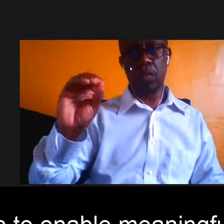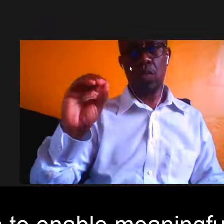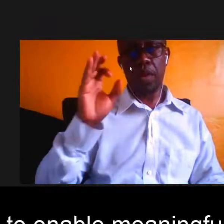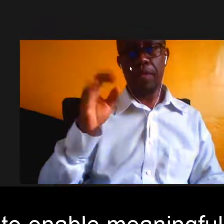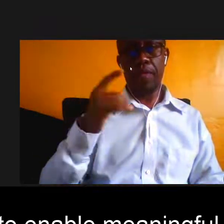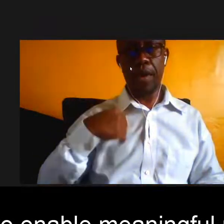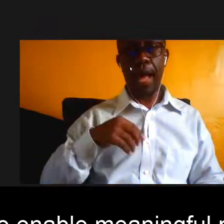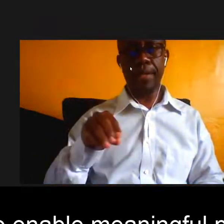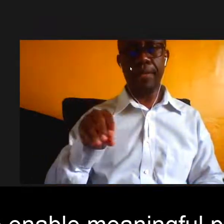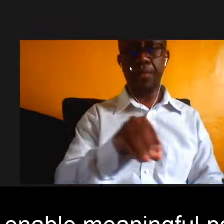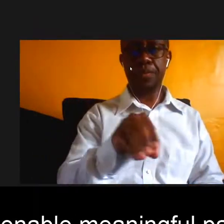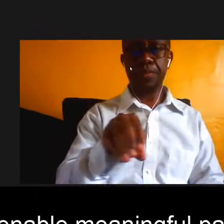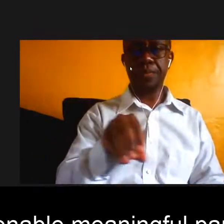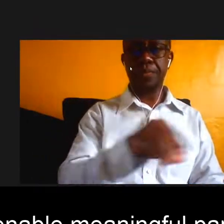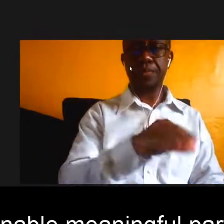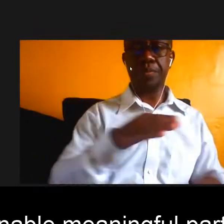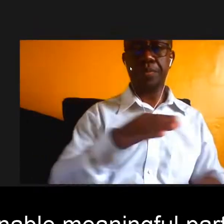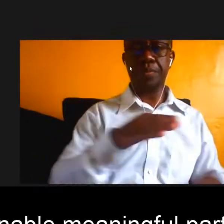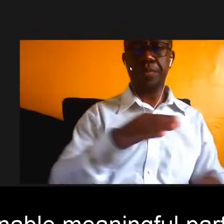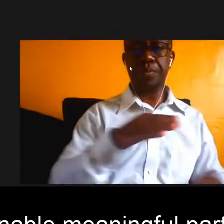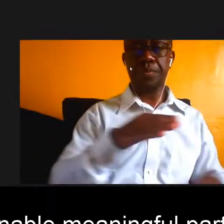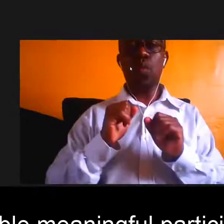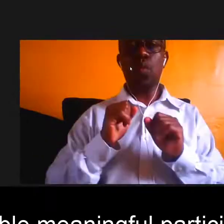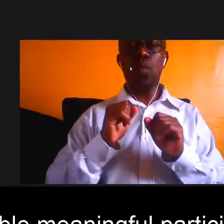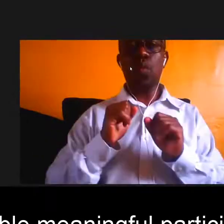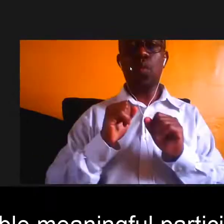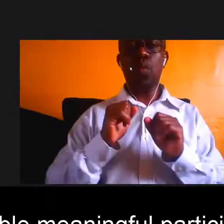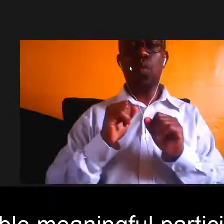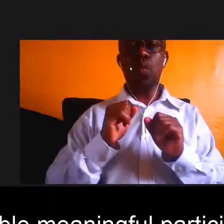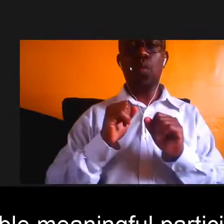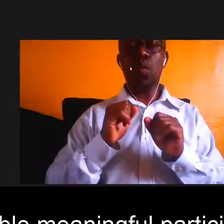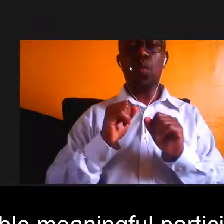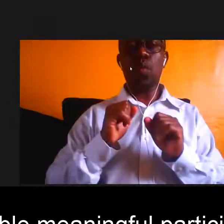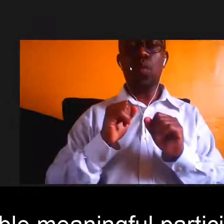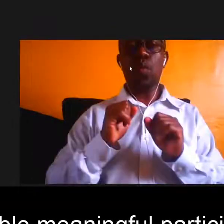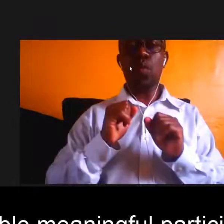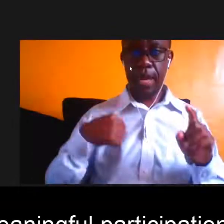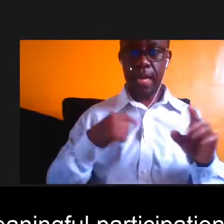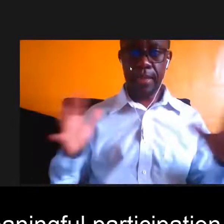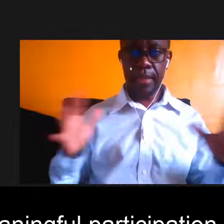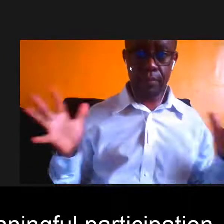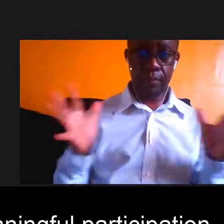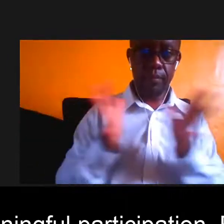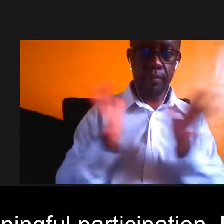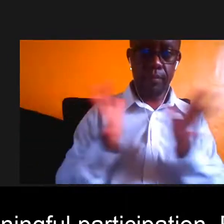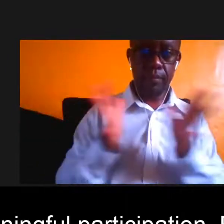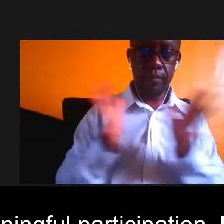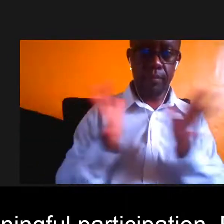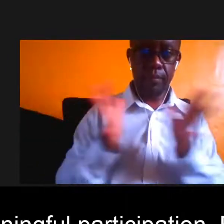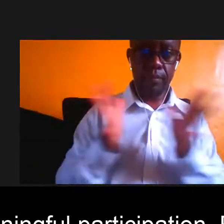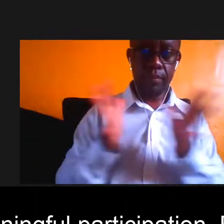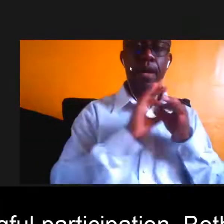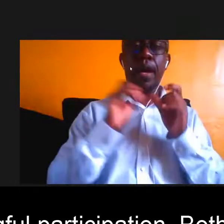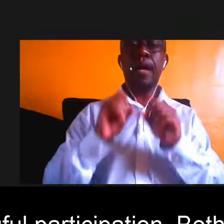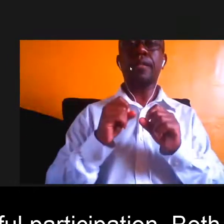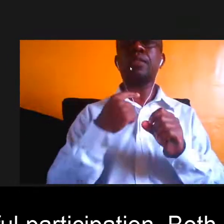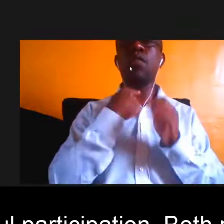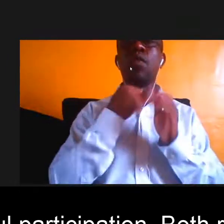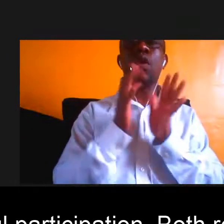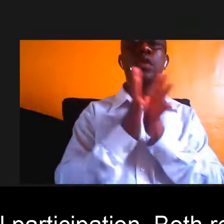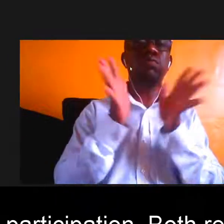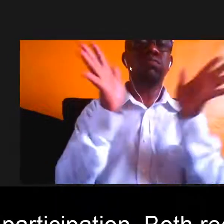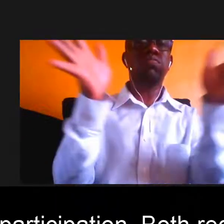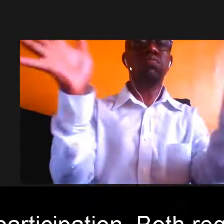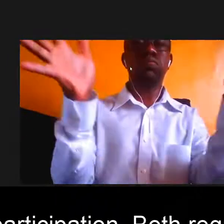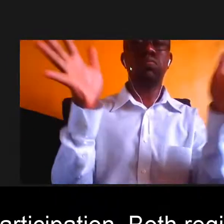may be able to say so much, but when we are together, we speak louder. And so setting this agenda gives us a clear direction on where